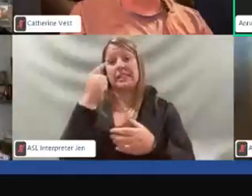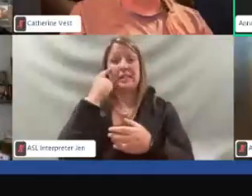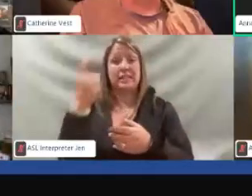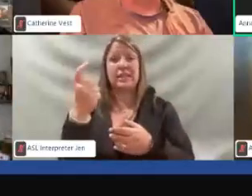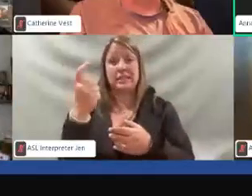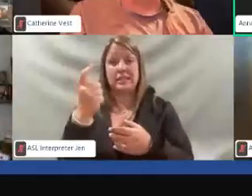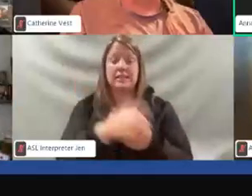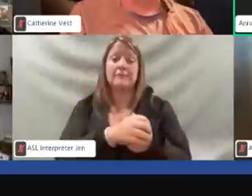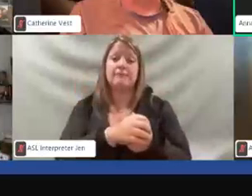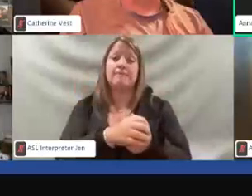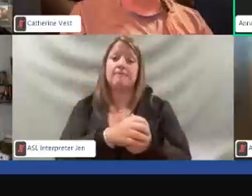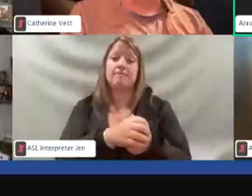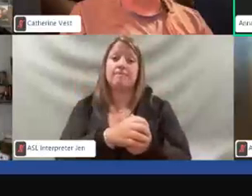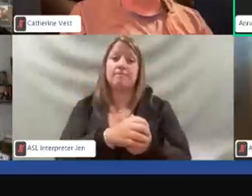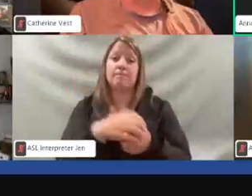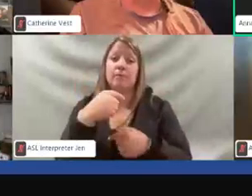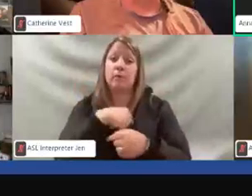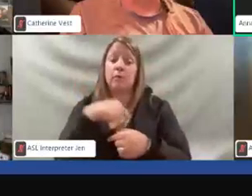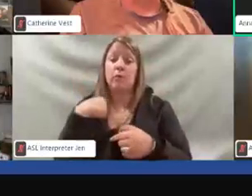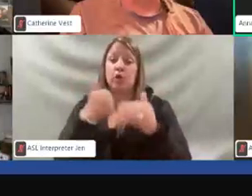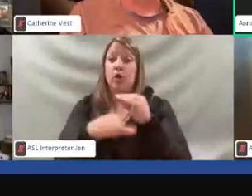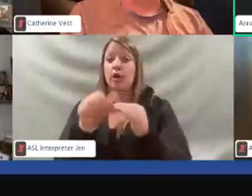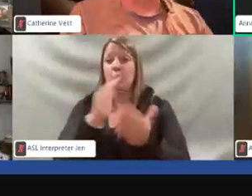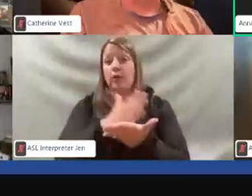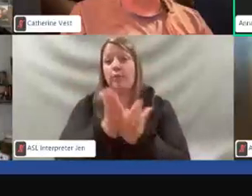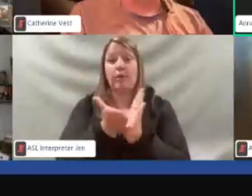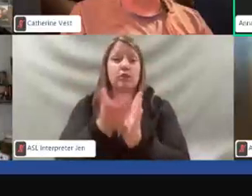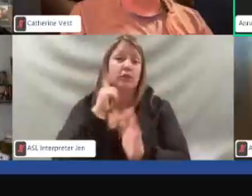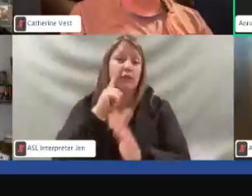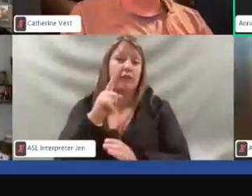$186,627.60. So we are under budget on that